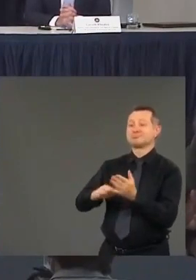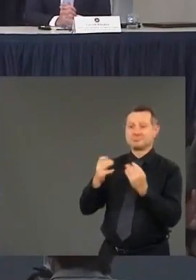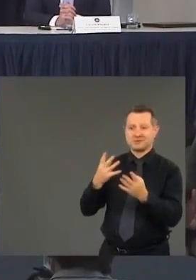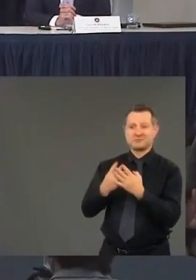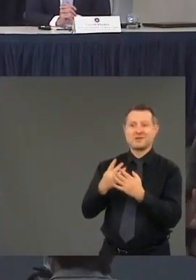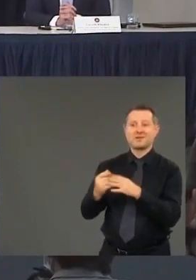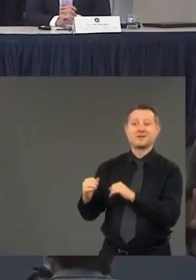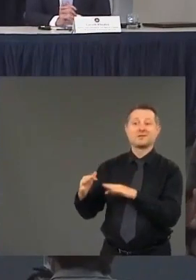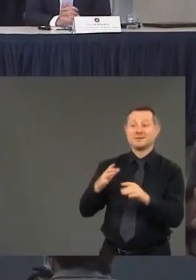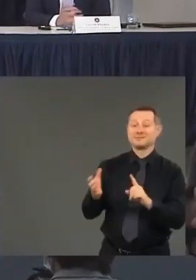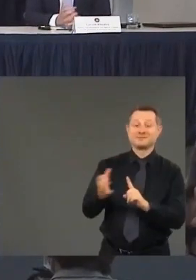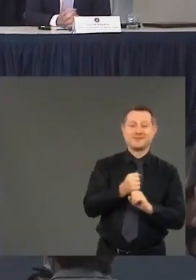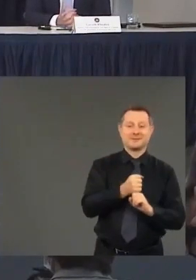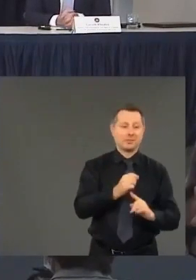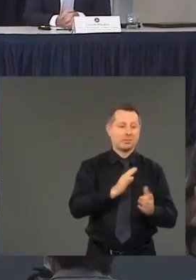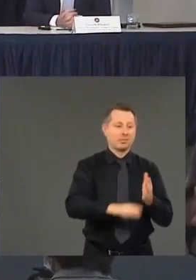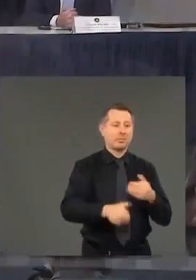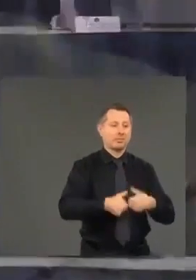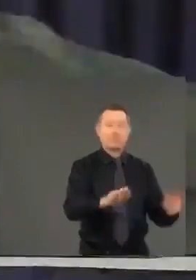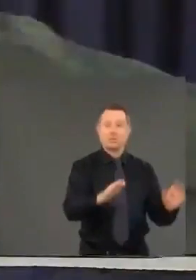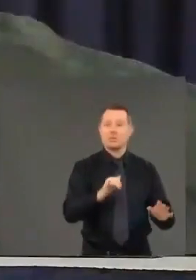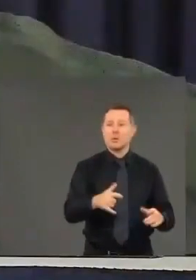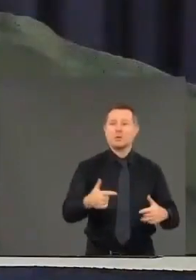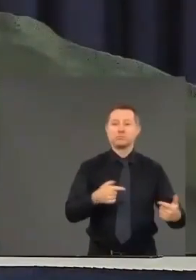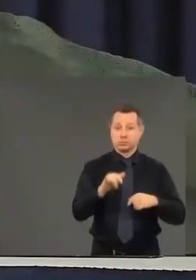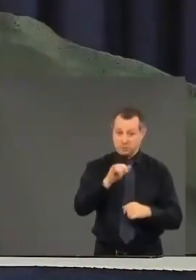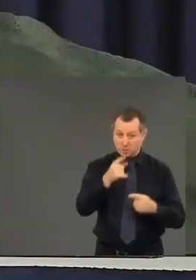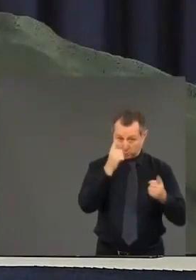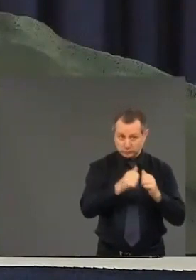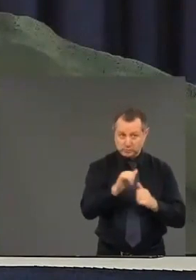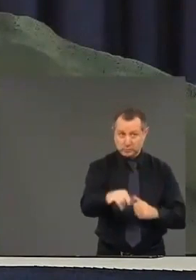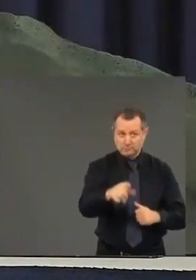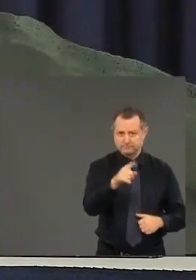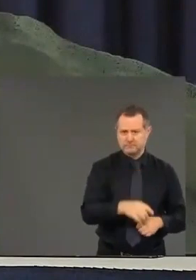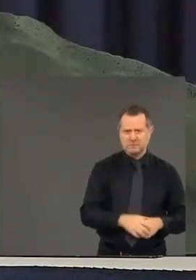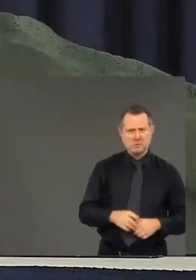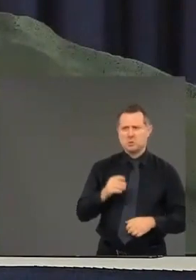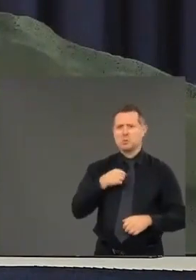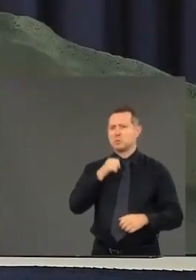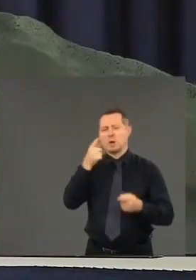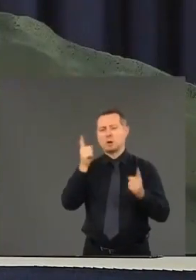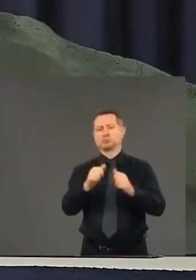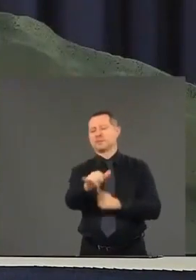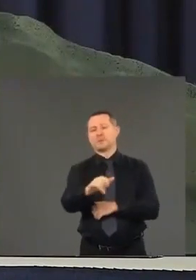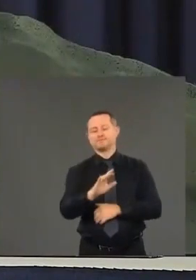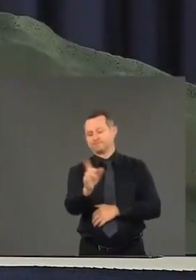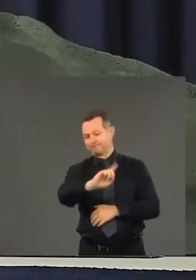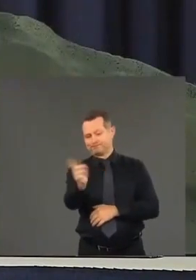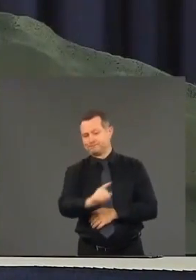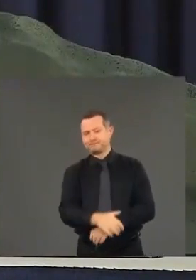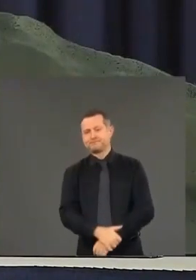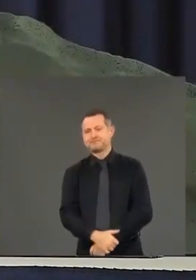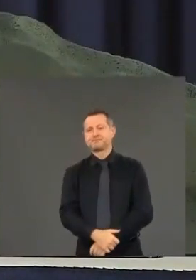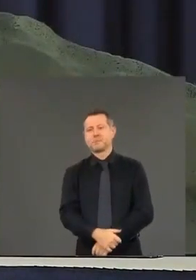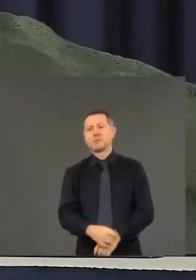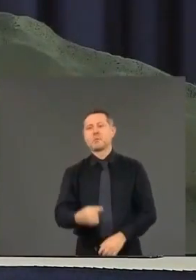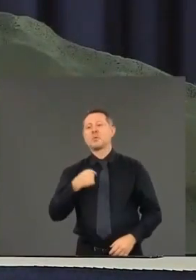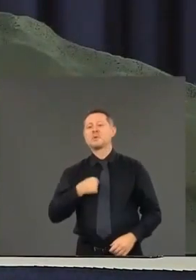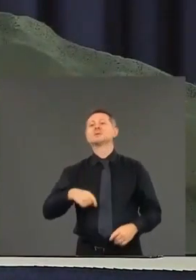soon, and that needs to change. Do you agree? Nope. Nope. We changed